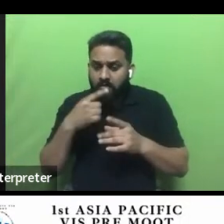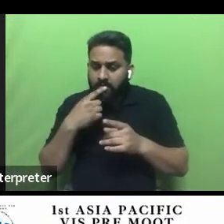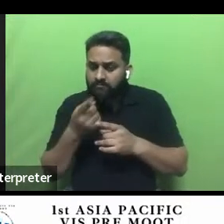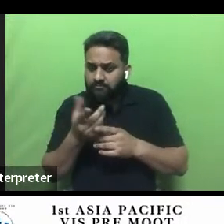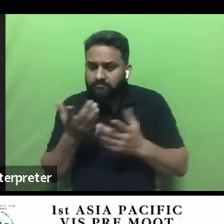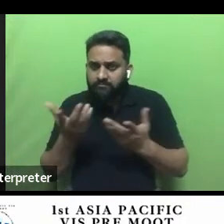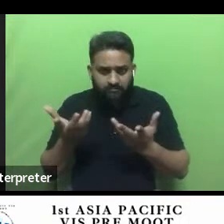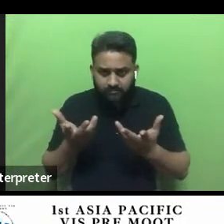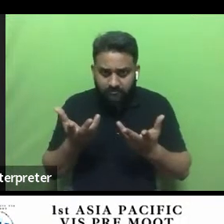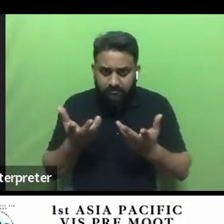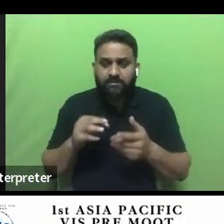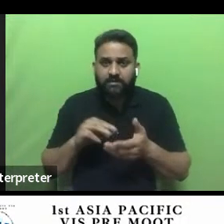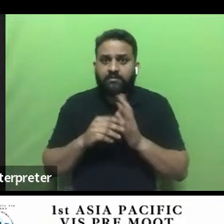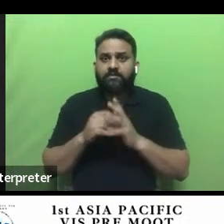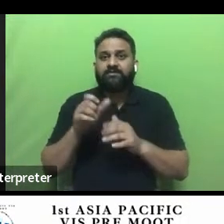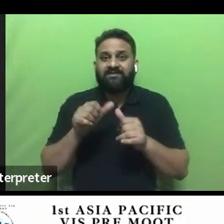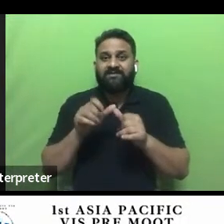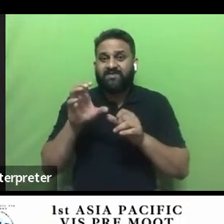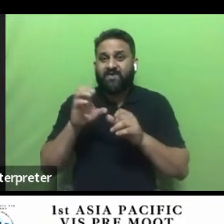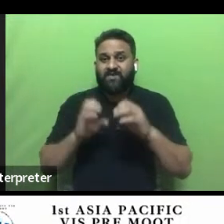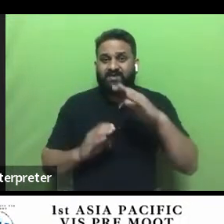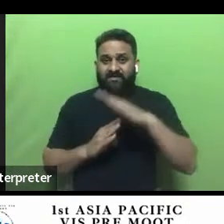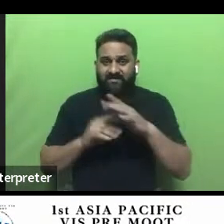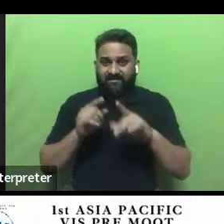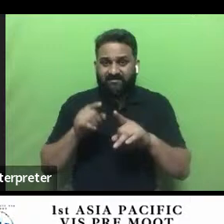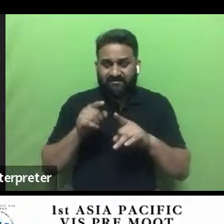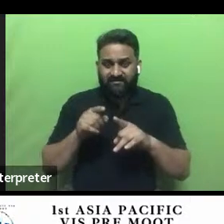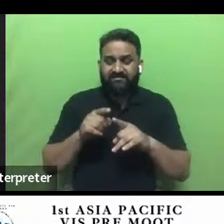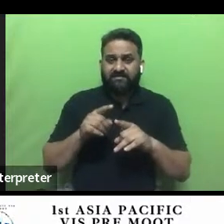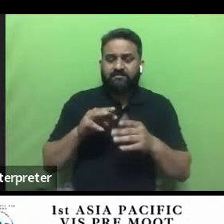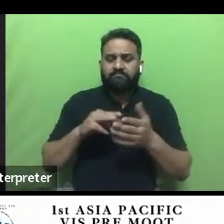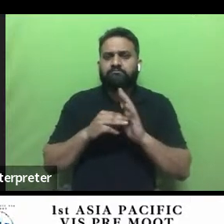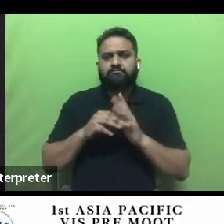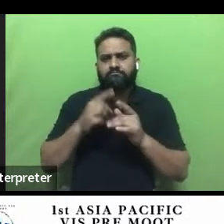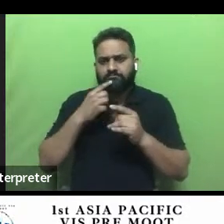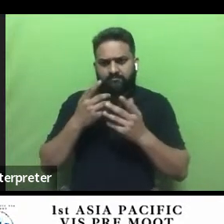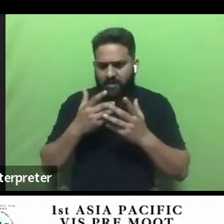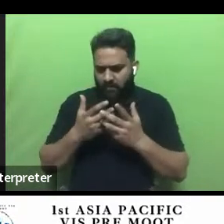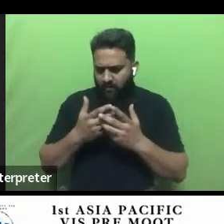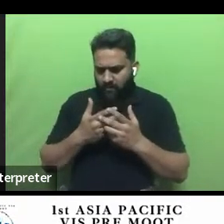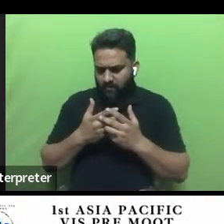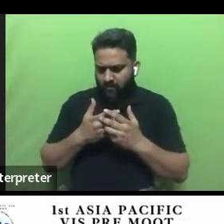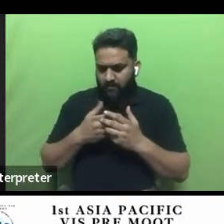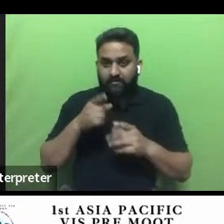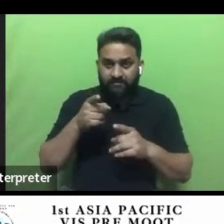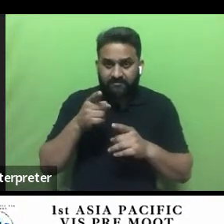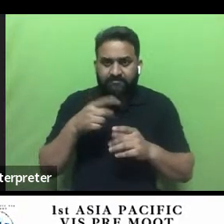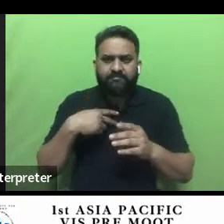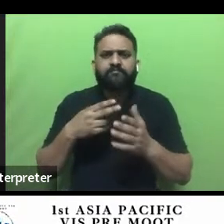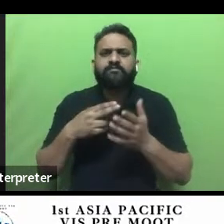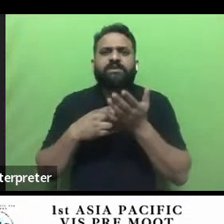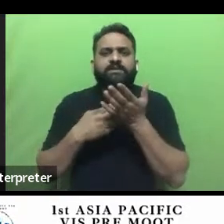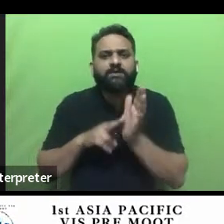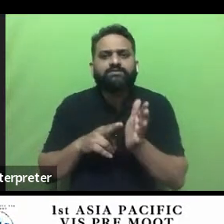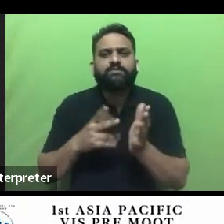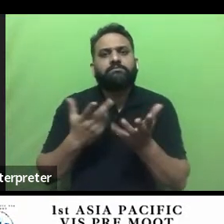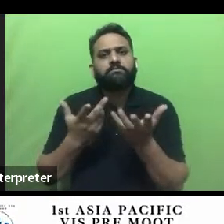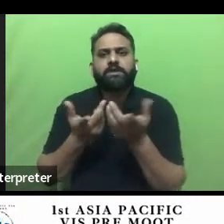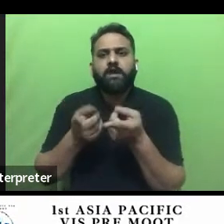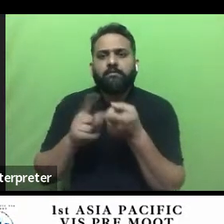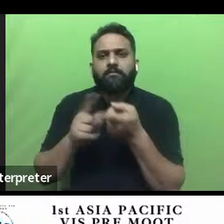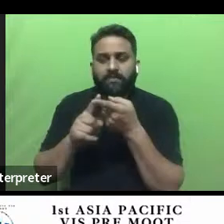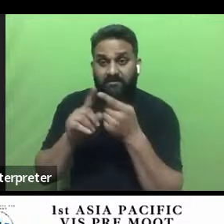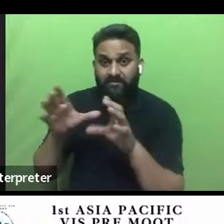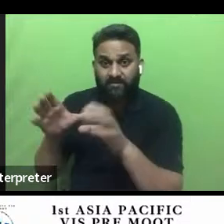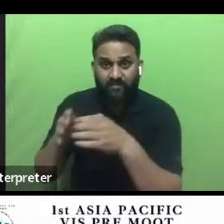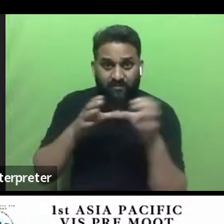contract shall be governed by the law of the state, it is a natural inference that the parties